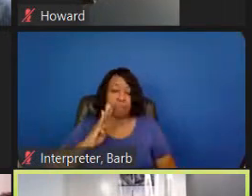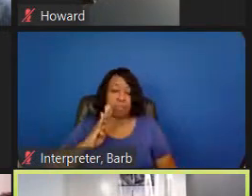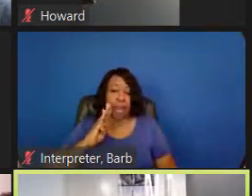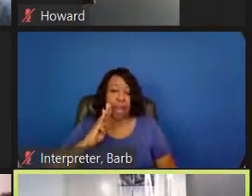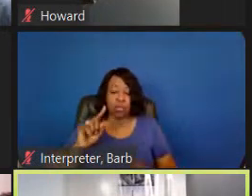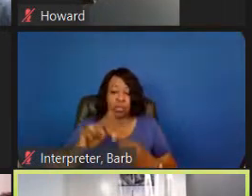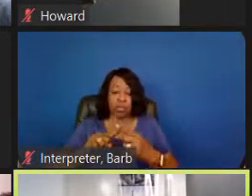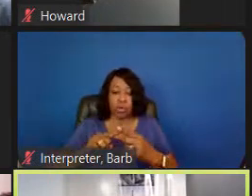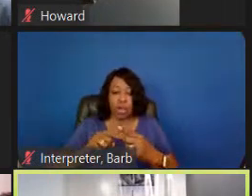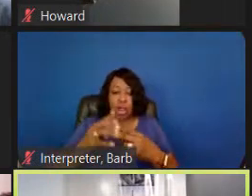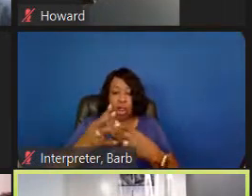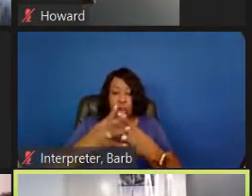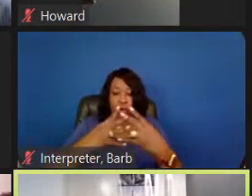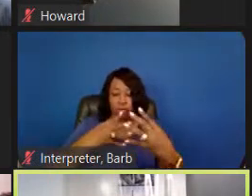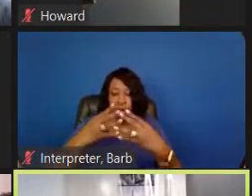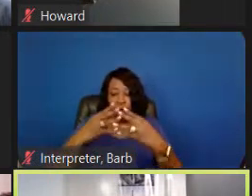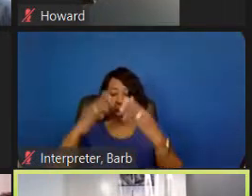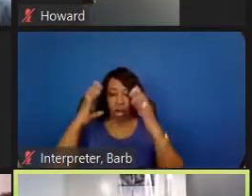curly hair,